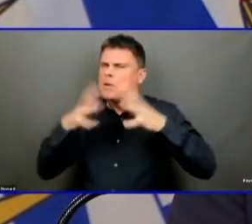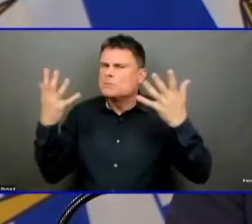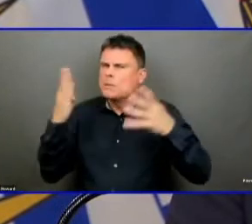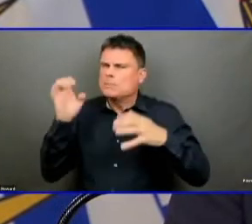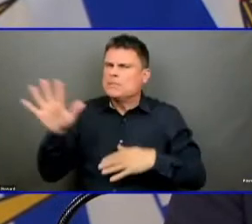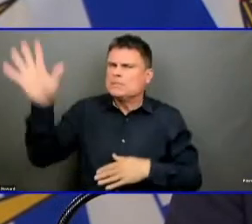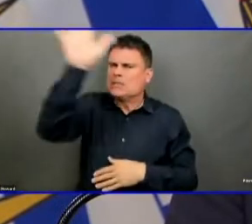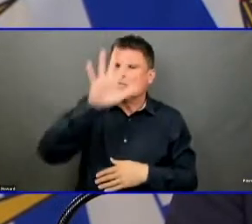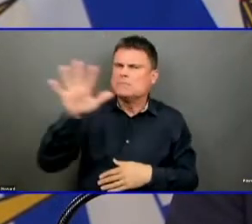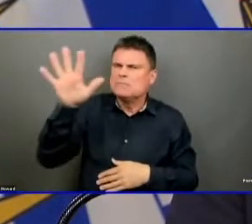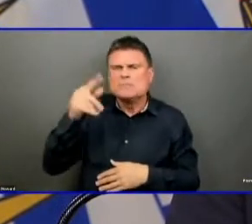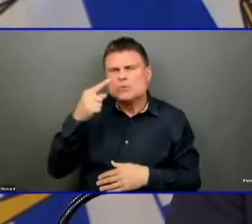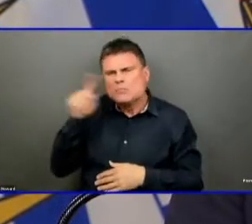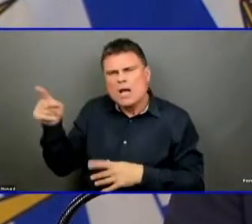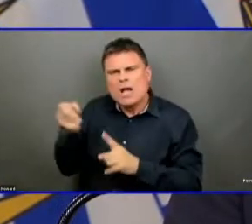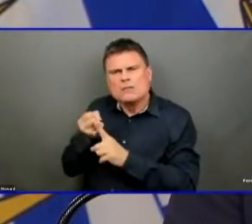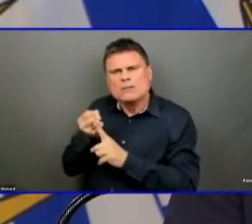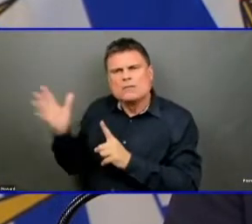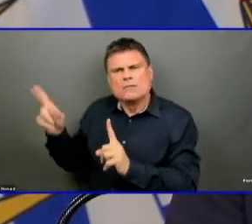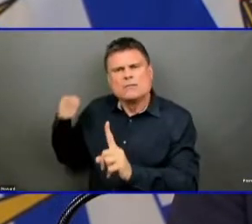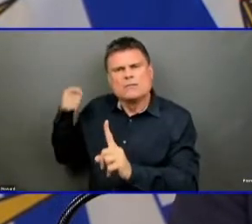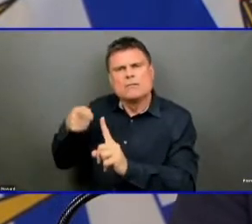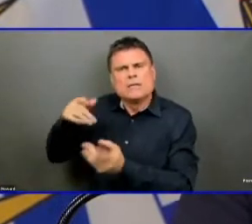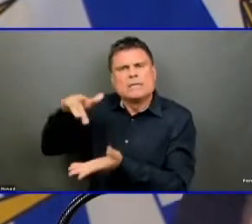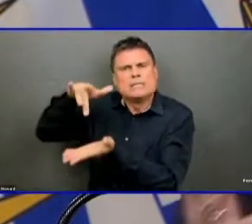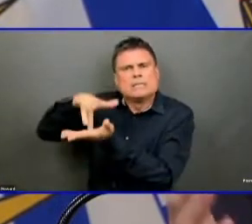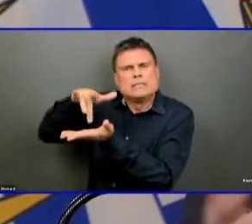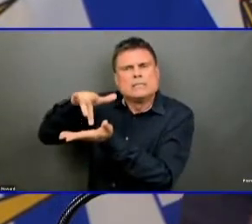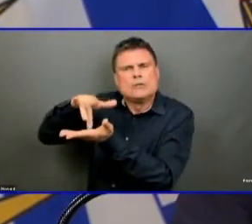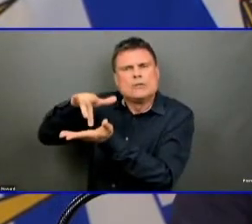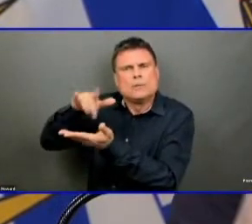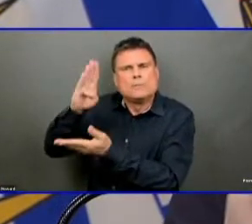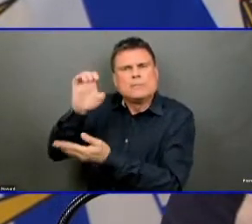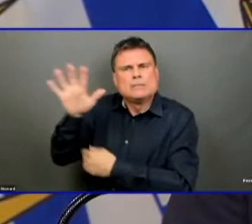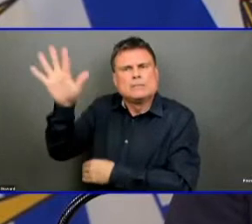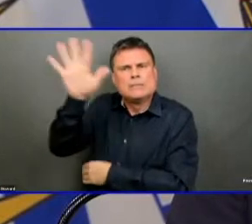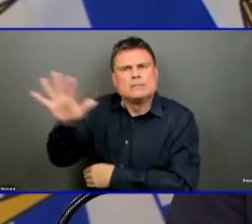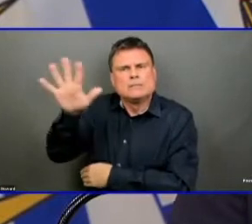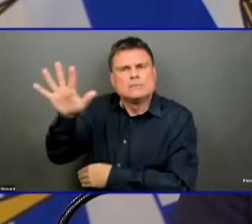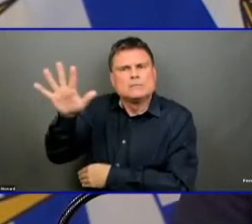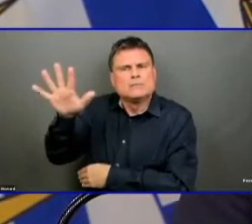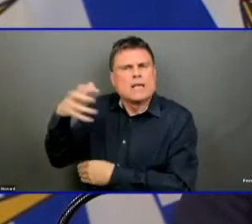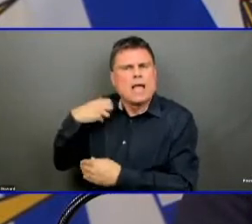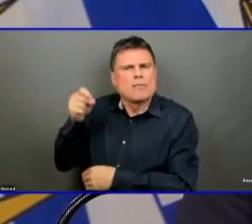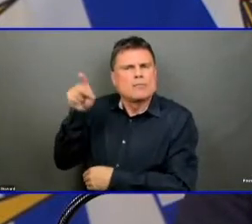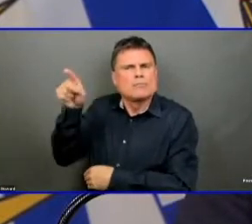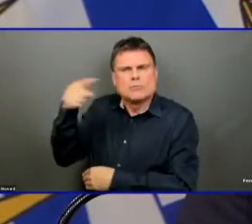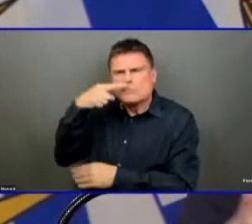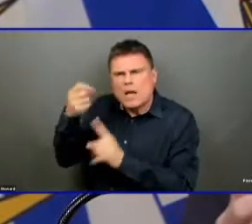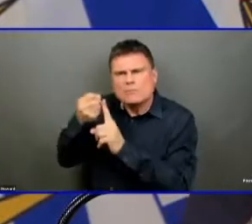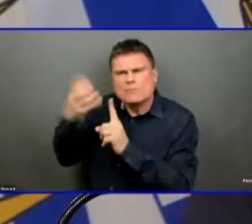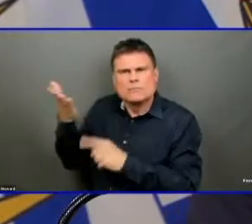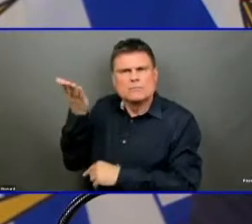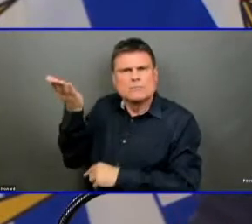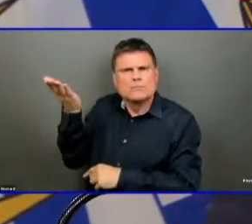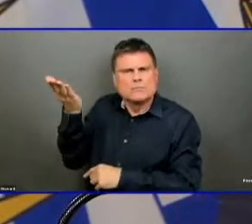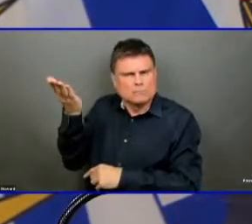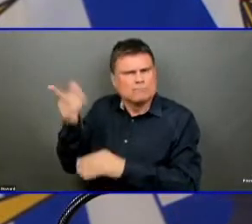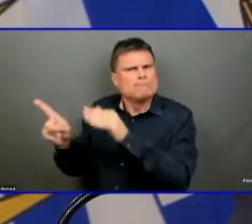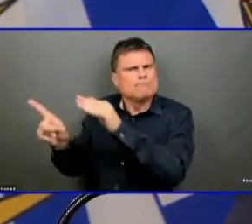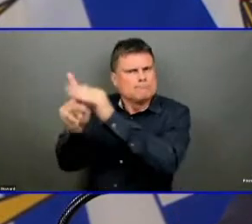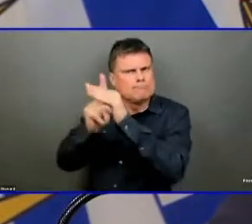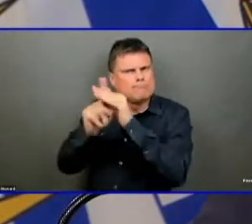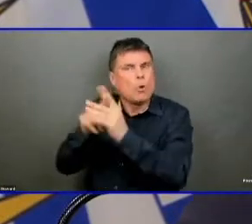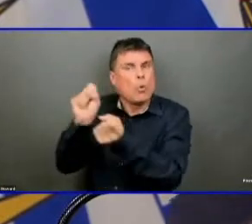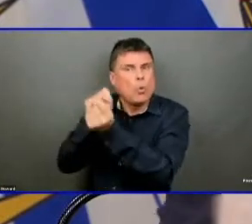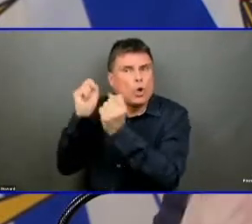health? Yeah, and this is some data that will be available on the publicly posted on the website, and we had an